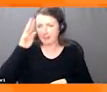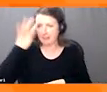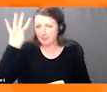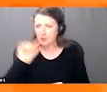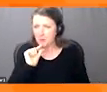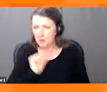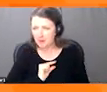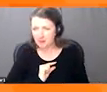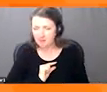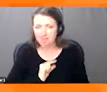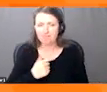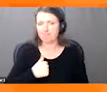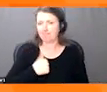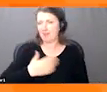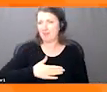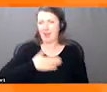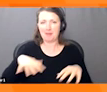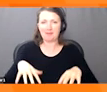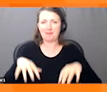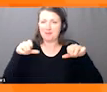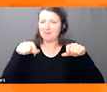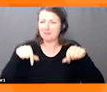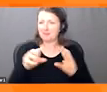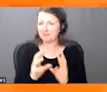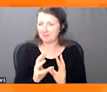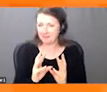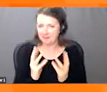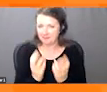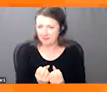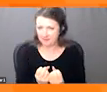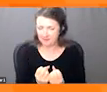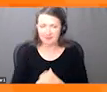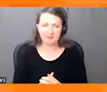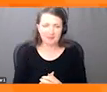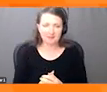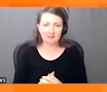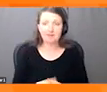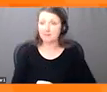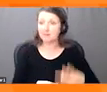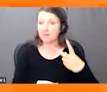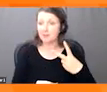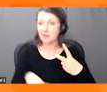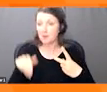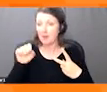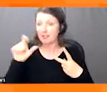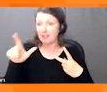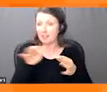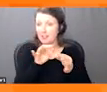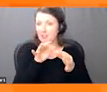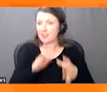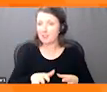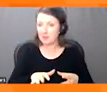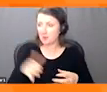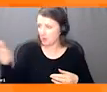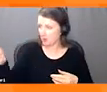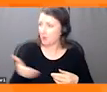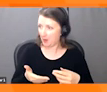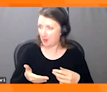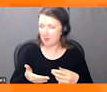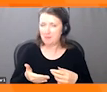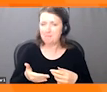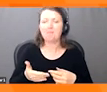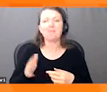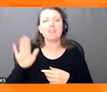and I'm thrilled to be hosting this call today. I'd like to first welcome our two friendly American Sign Language interpreters whose time today